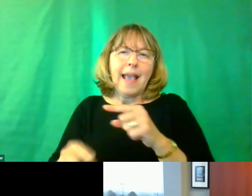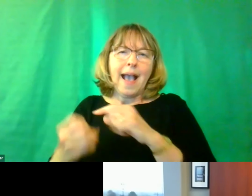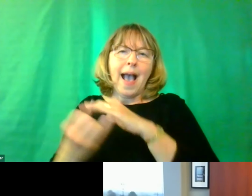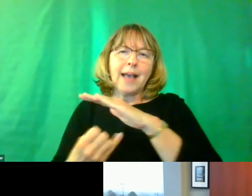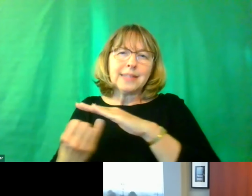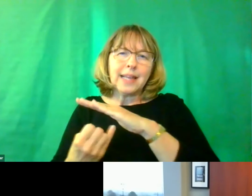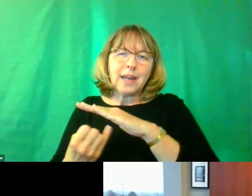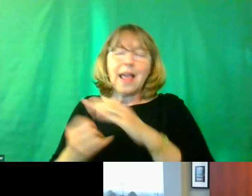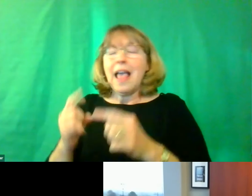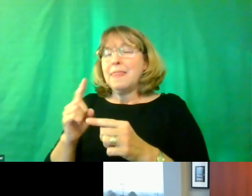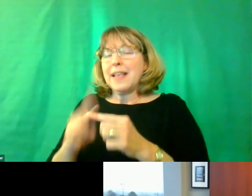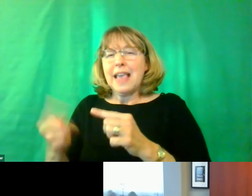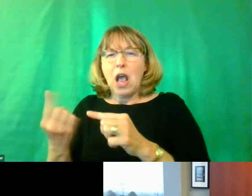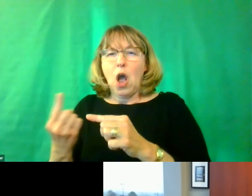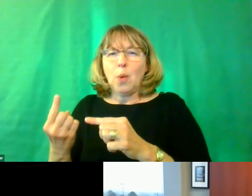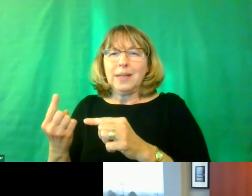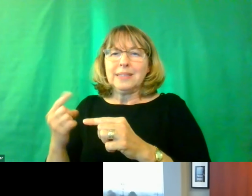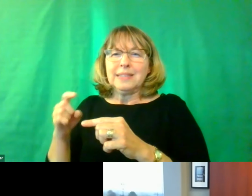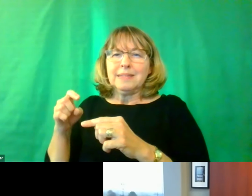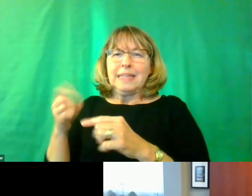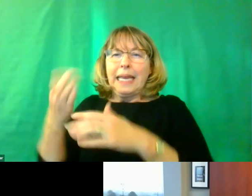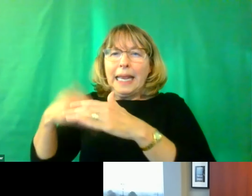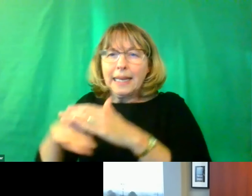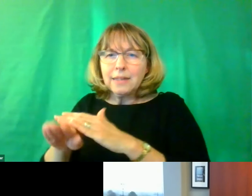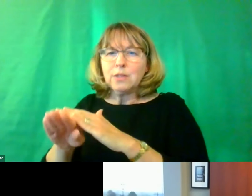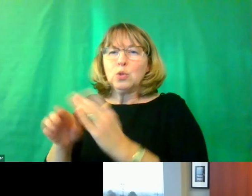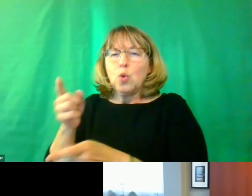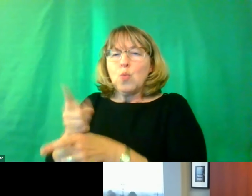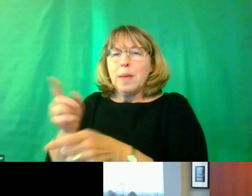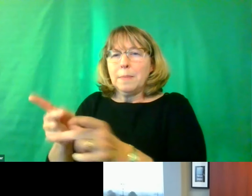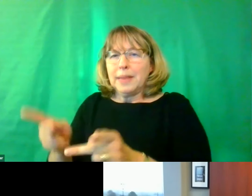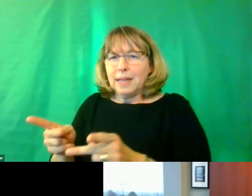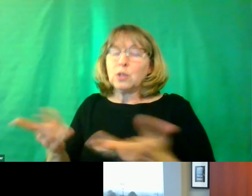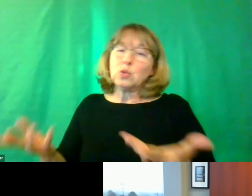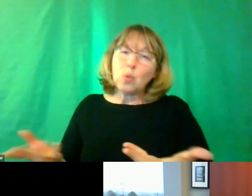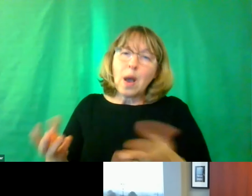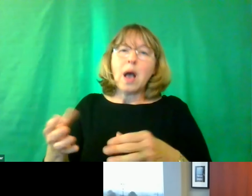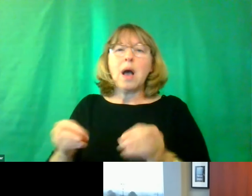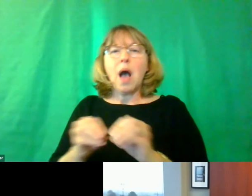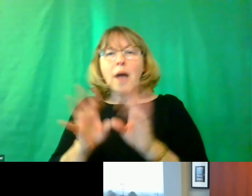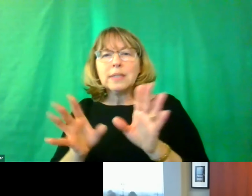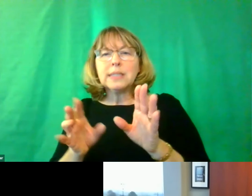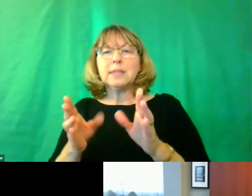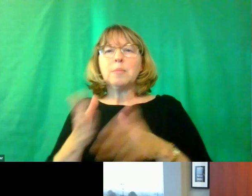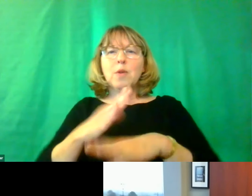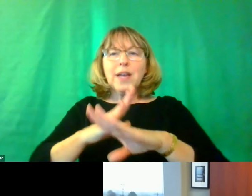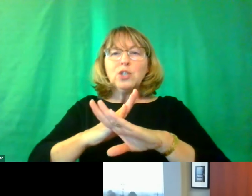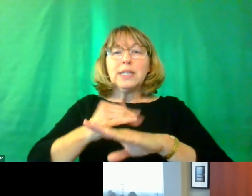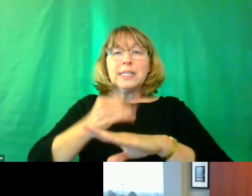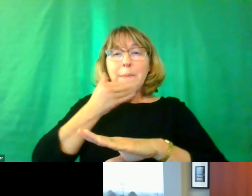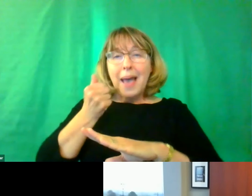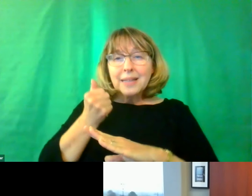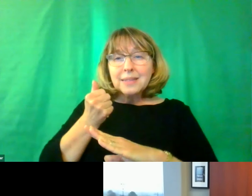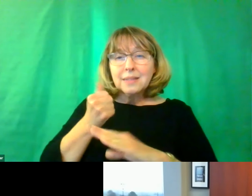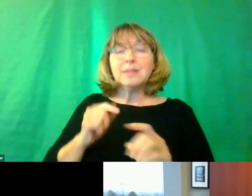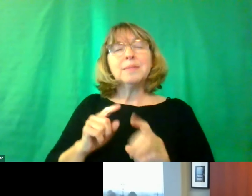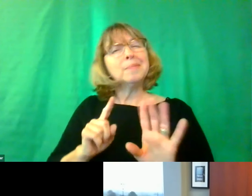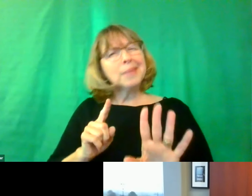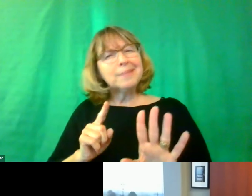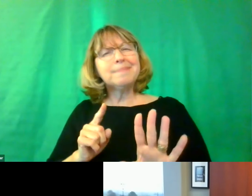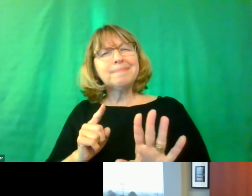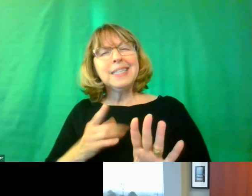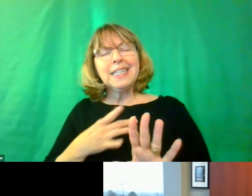problematic. Obviously, prevention is the best cure, but the question about interventions is interesting because